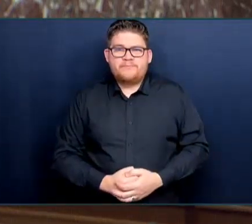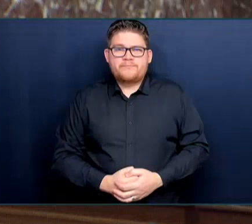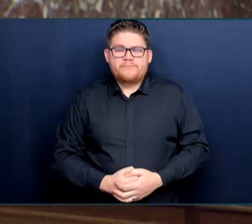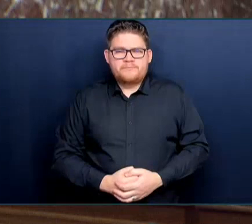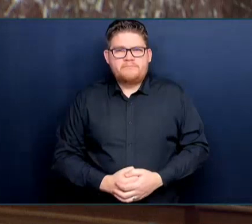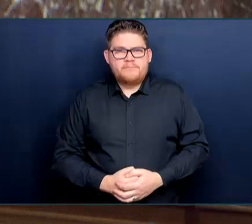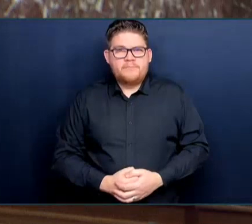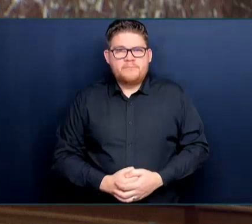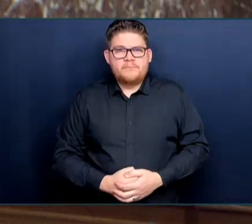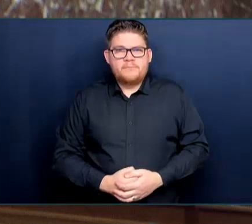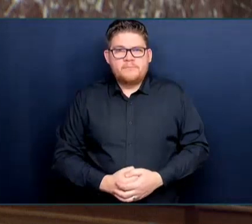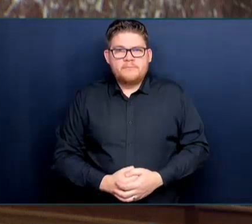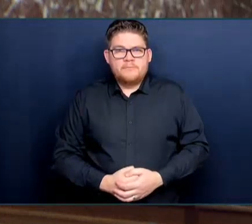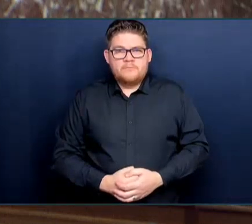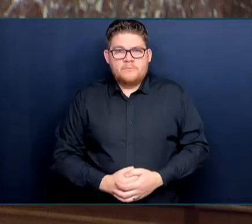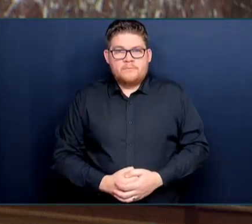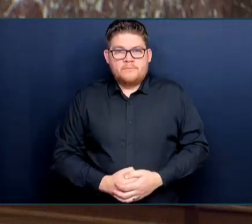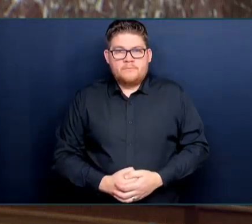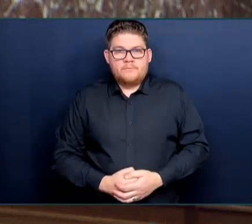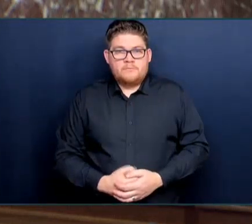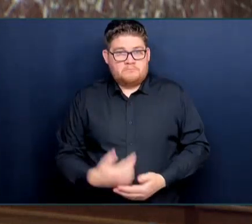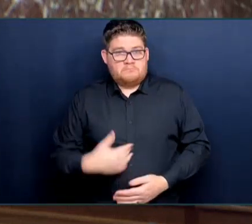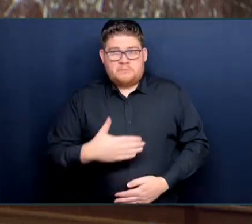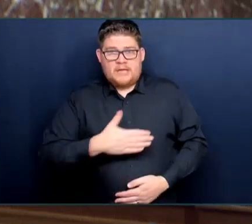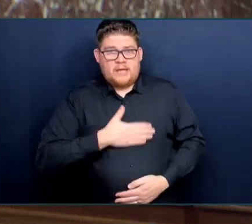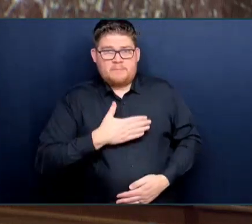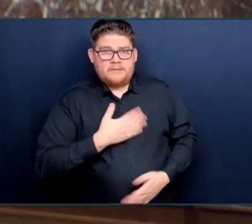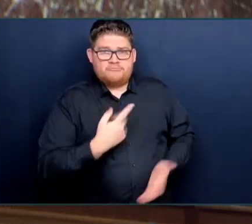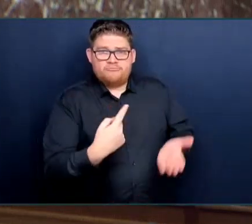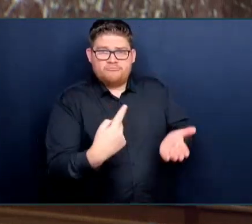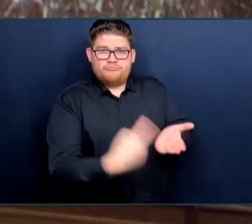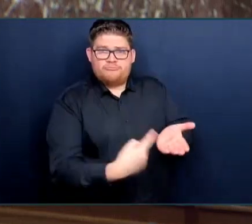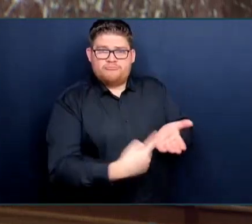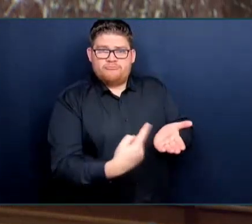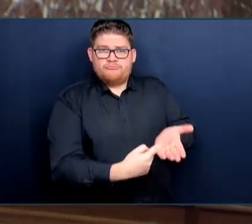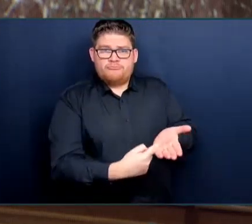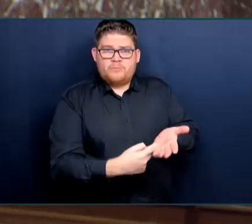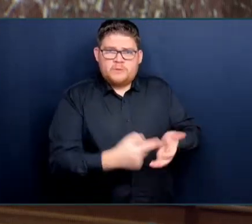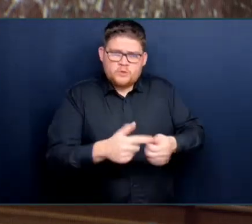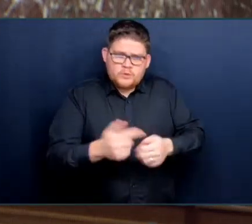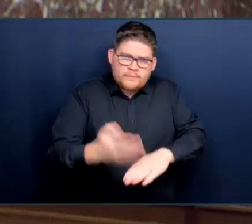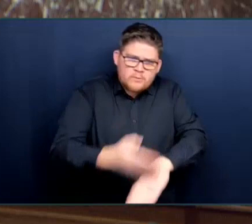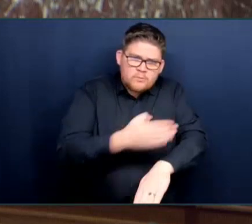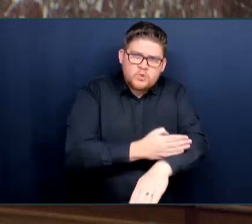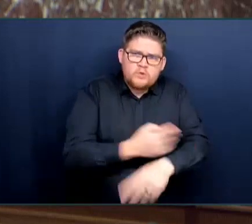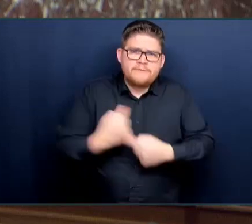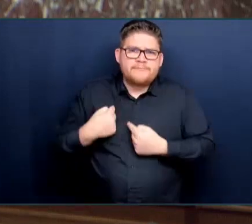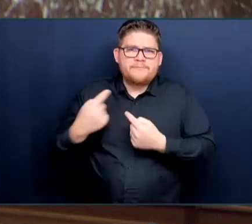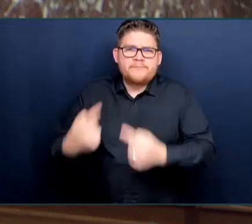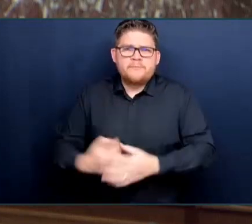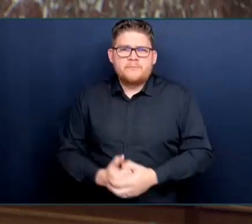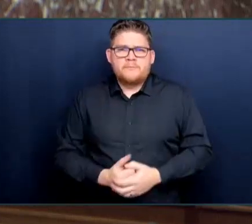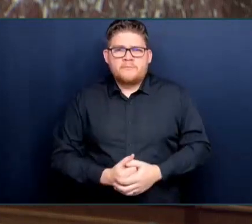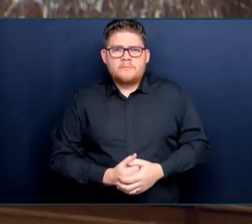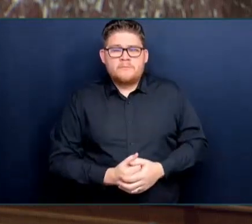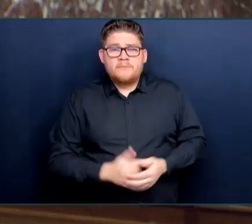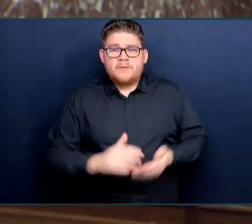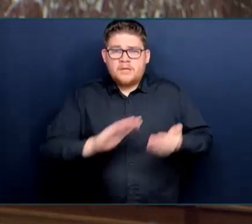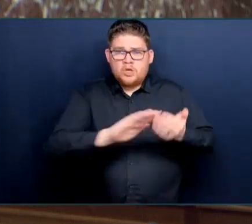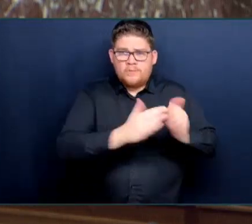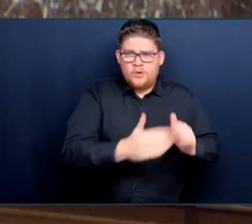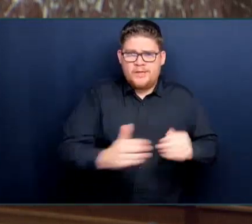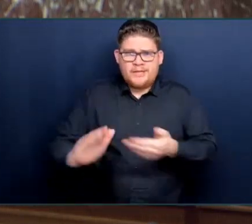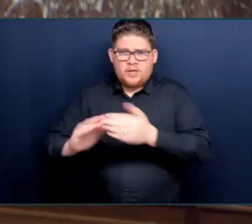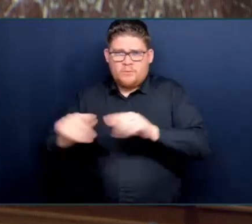happening. First of all, between communities, as she mentions, where there has been service gaps that have been filled by this government since Greyhound pulled out of